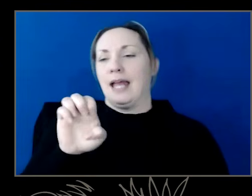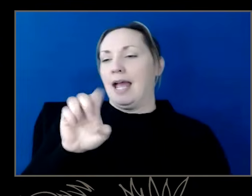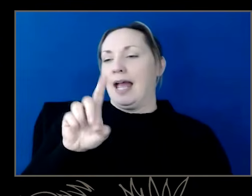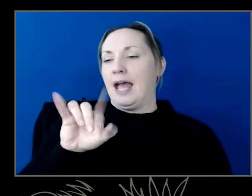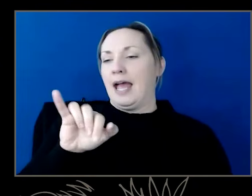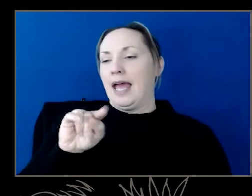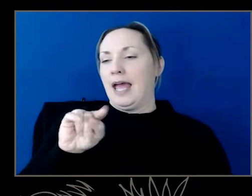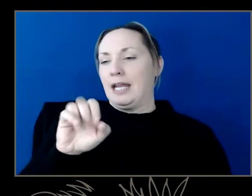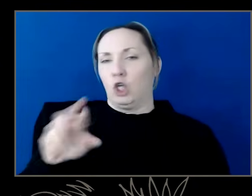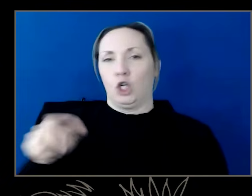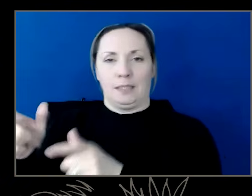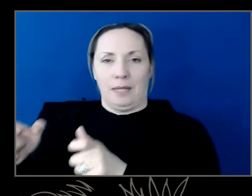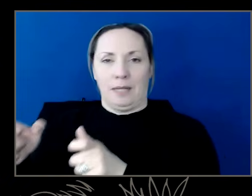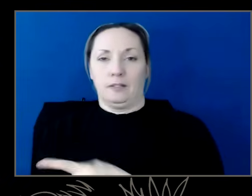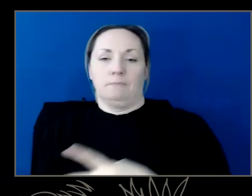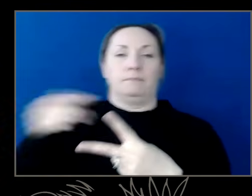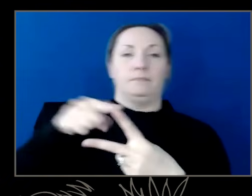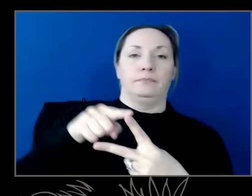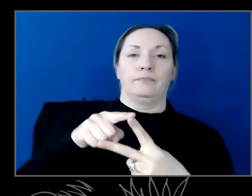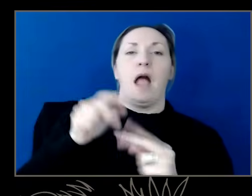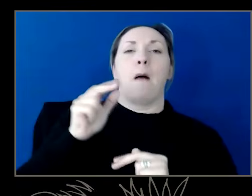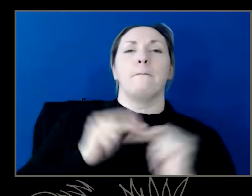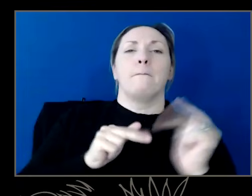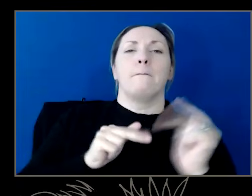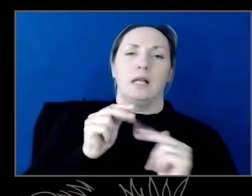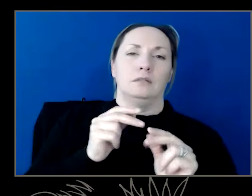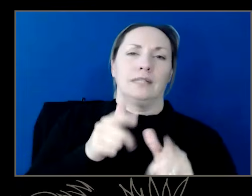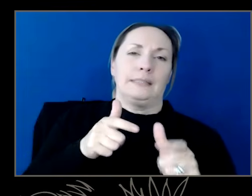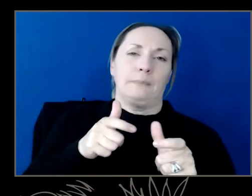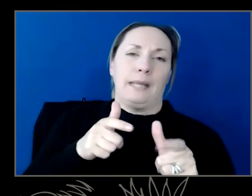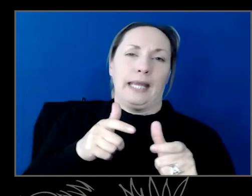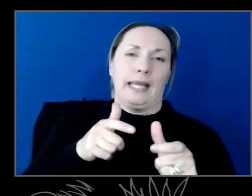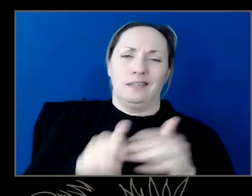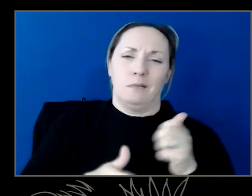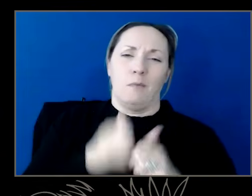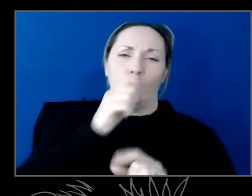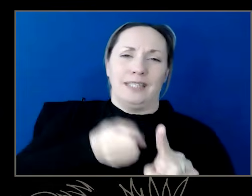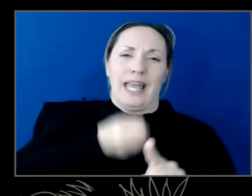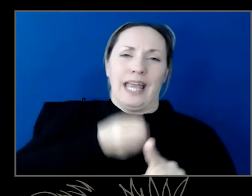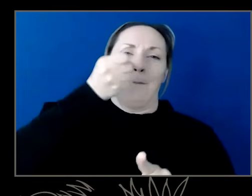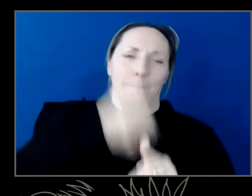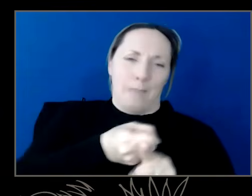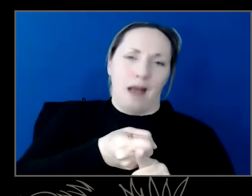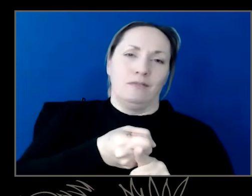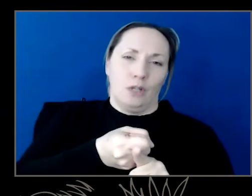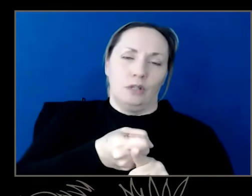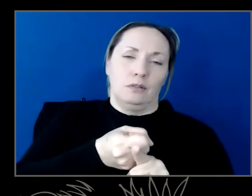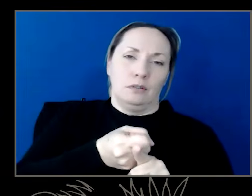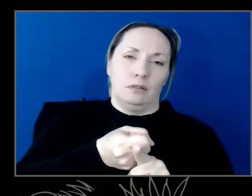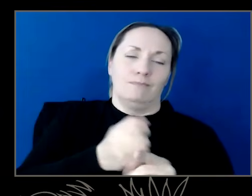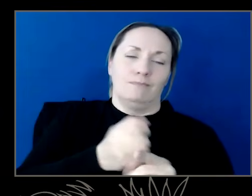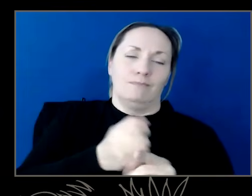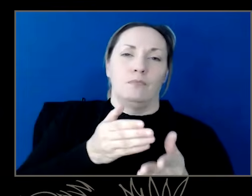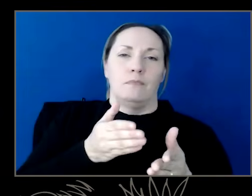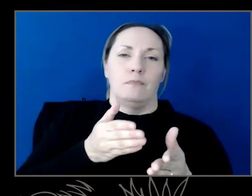Now, build speed. This is probably the most impactful part of how we can improve